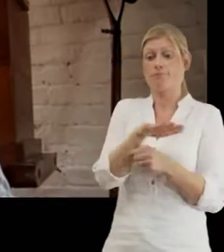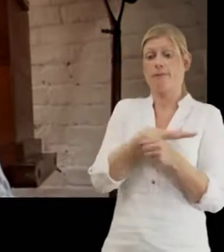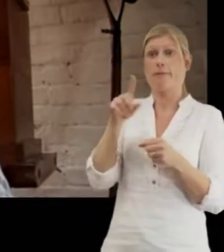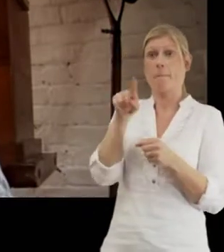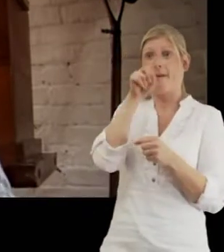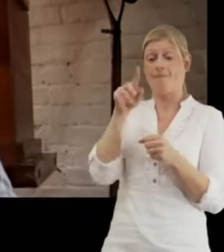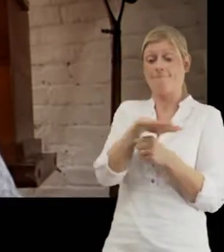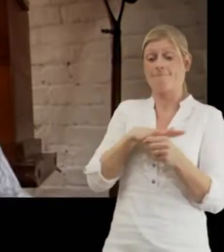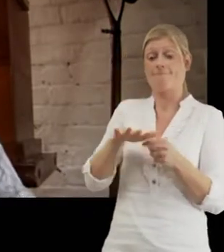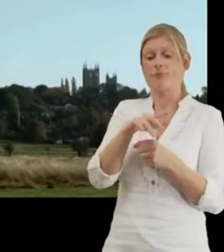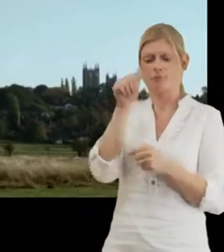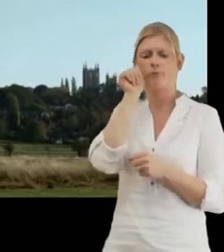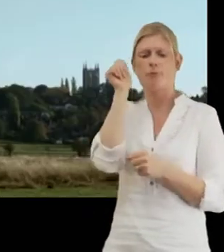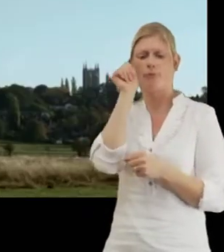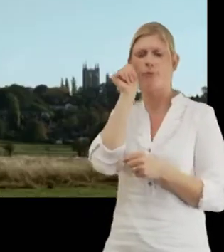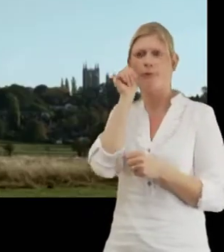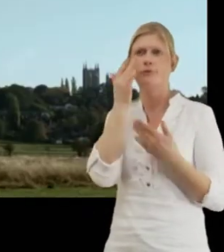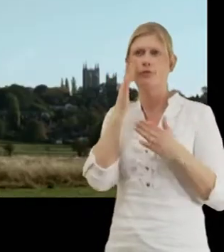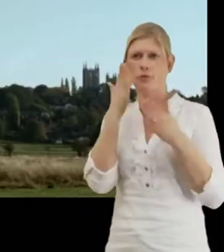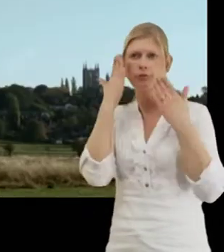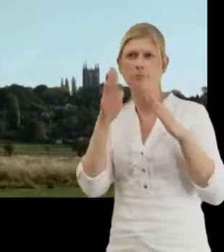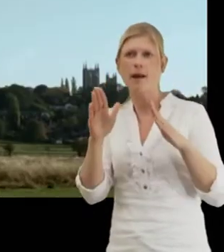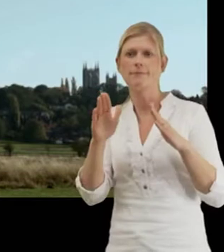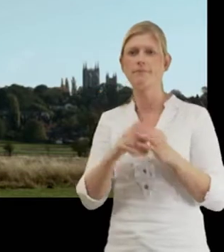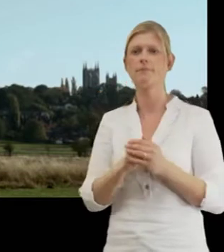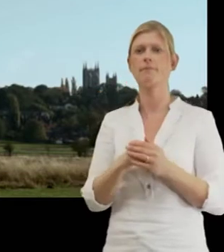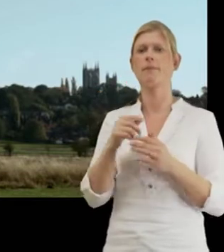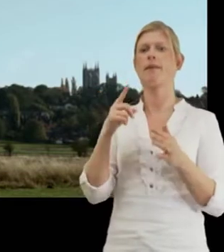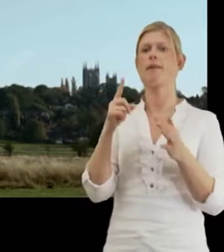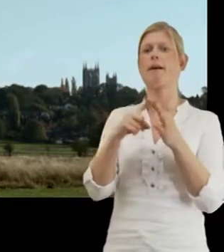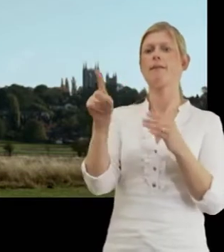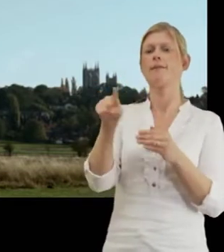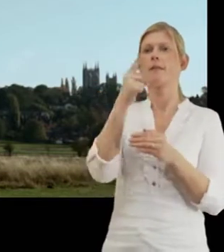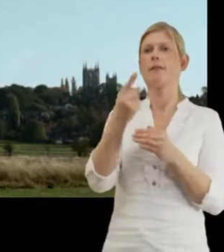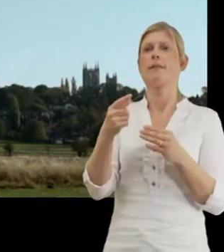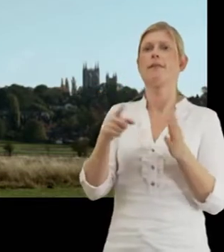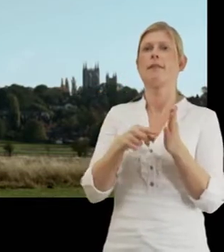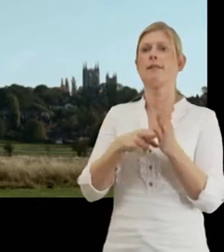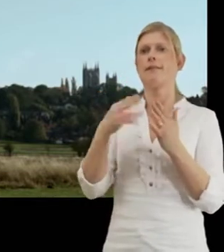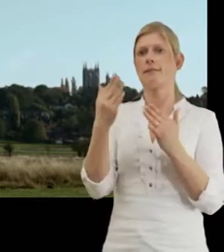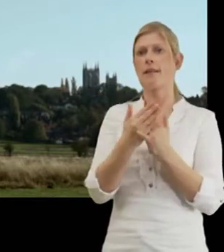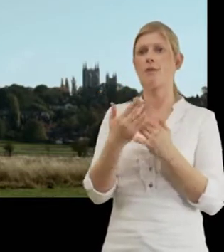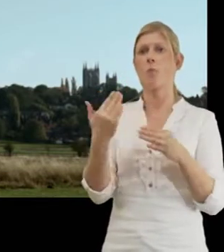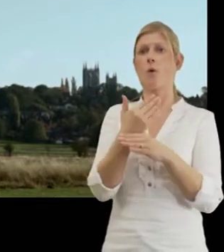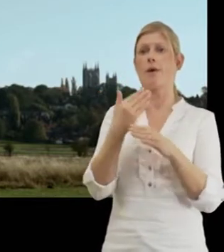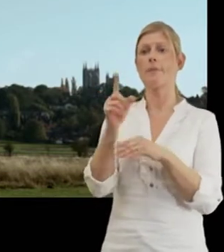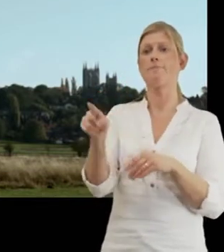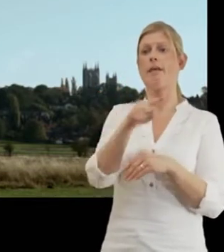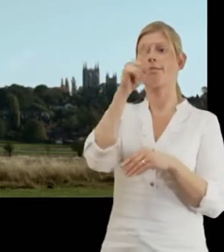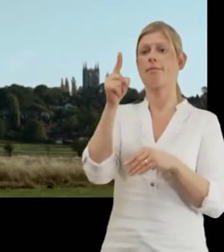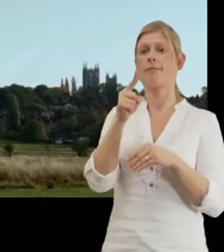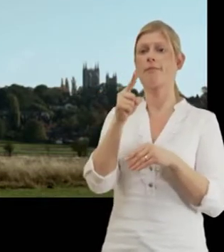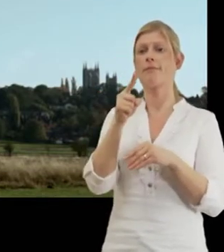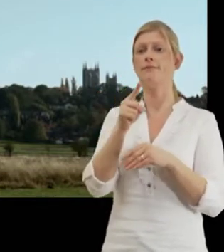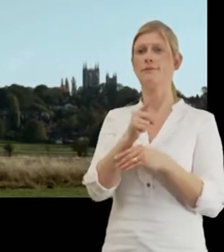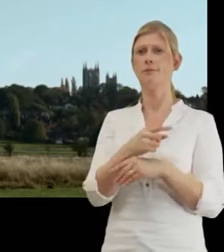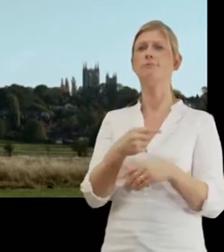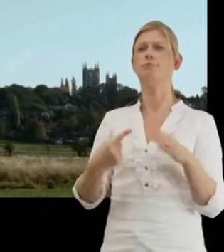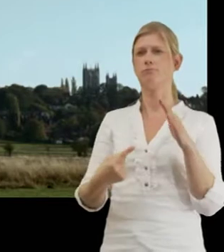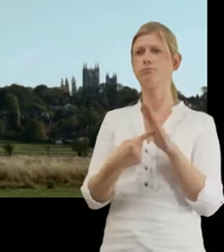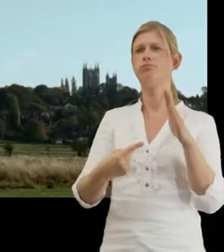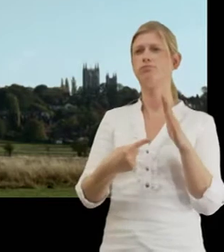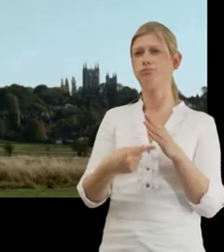mark of respect. Ellis Mill is Lincoln's last remaining working mill. As such, it is an important